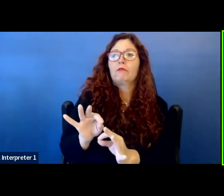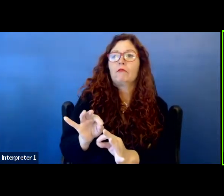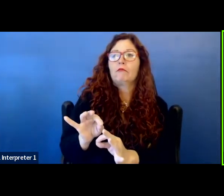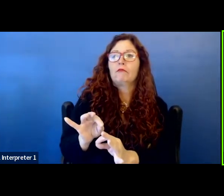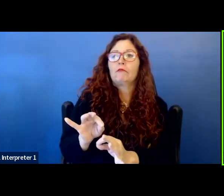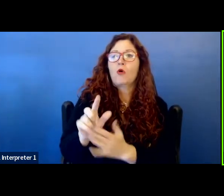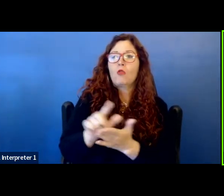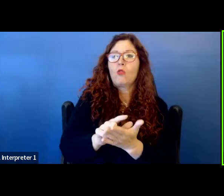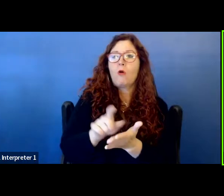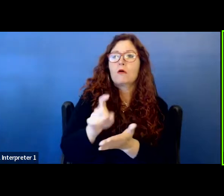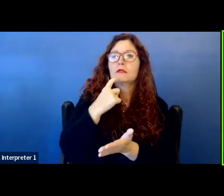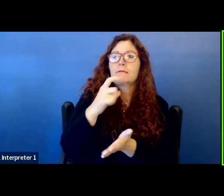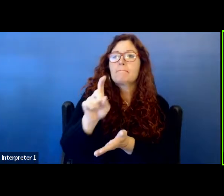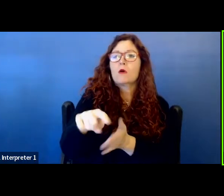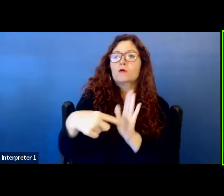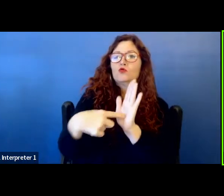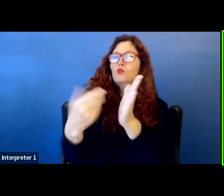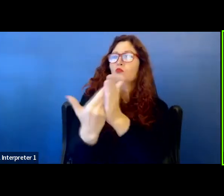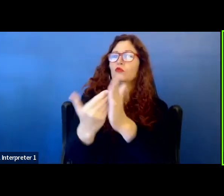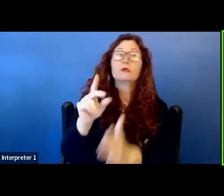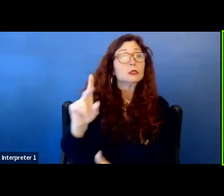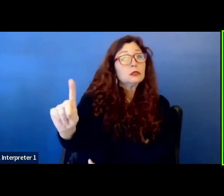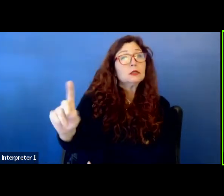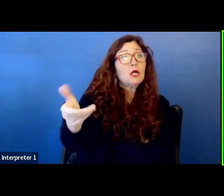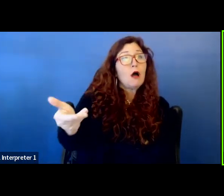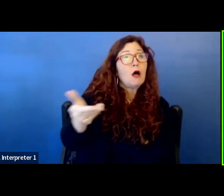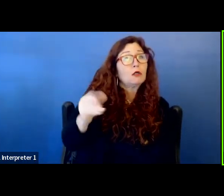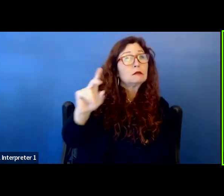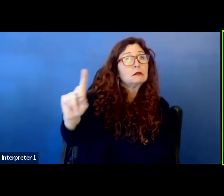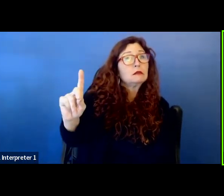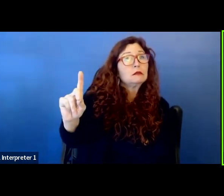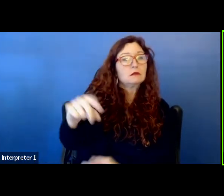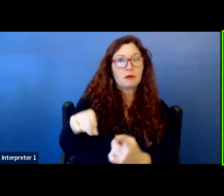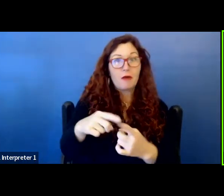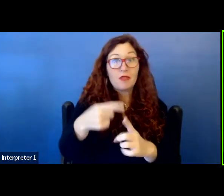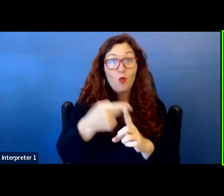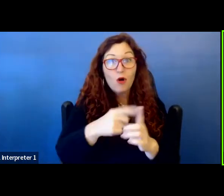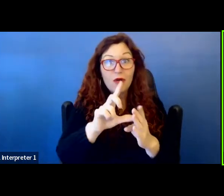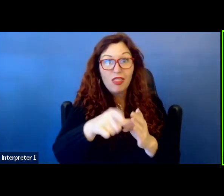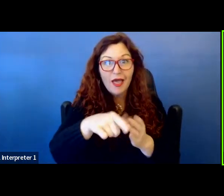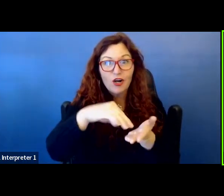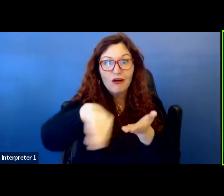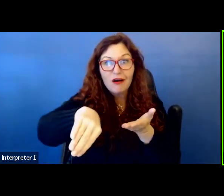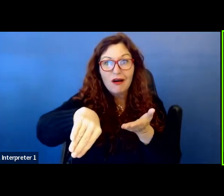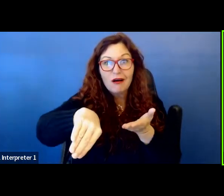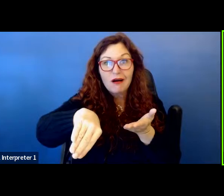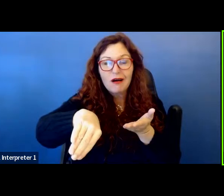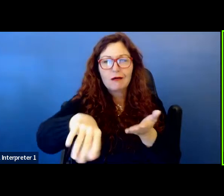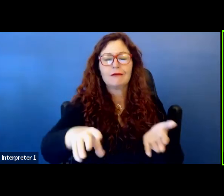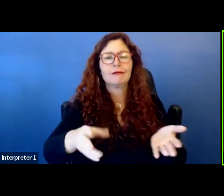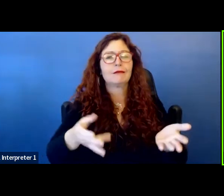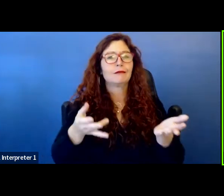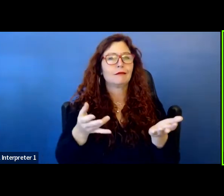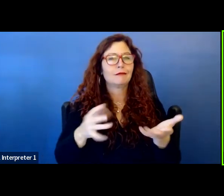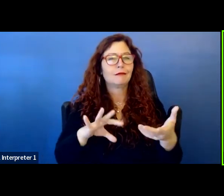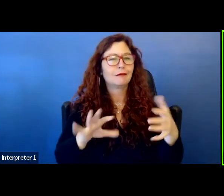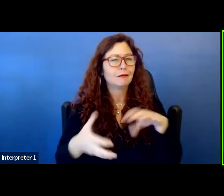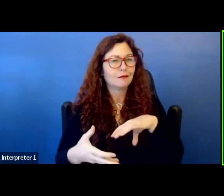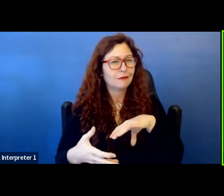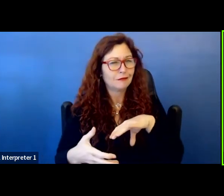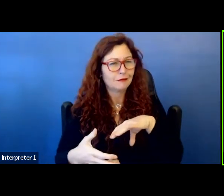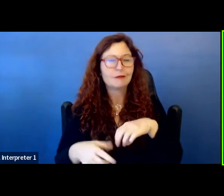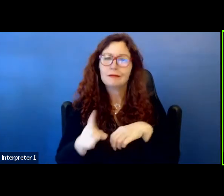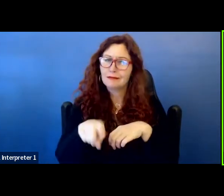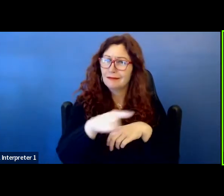token once you meet the retired goals in that same month to be laid off you all have heard all the horror